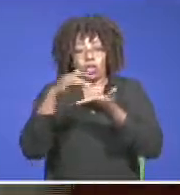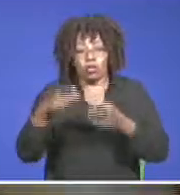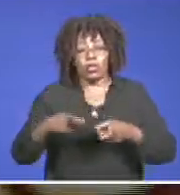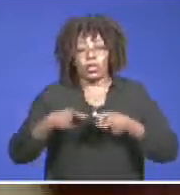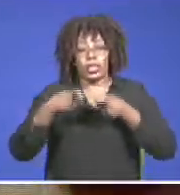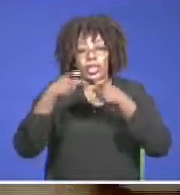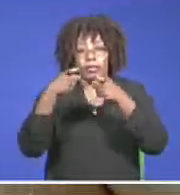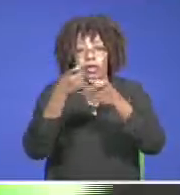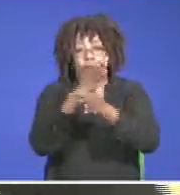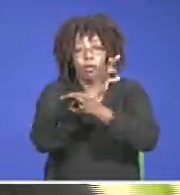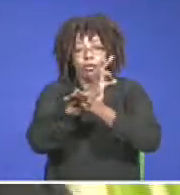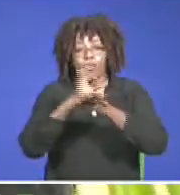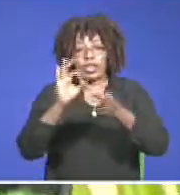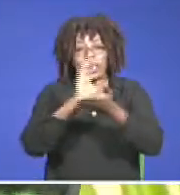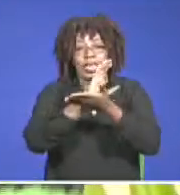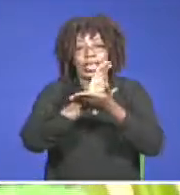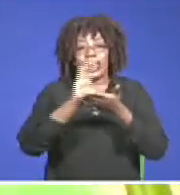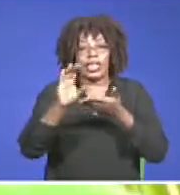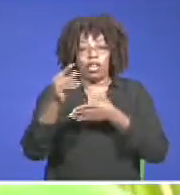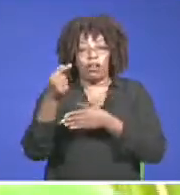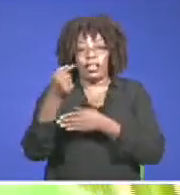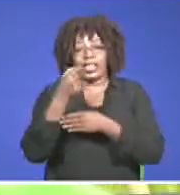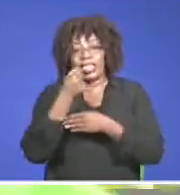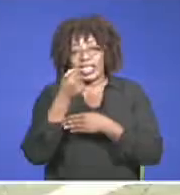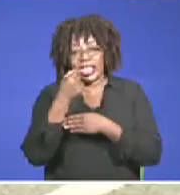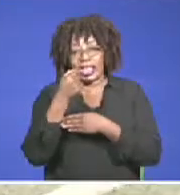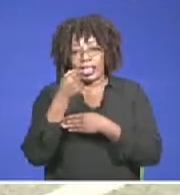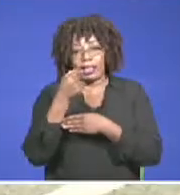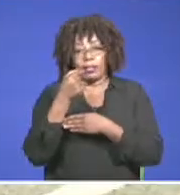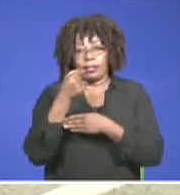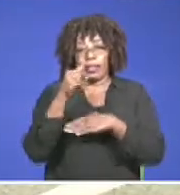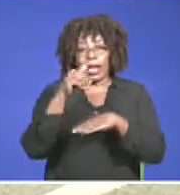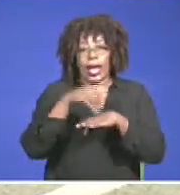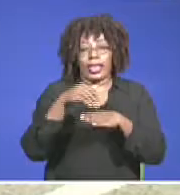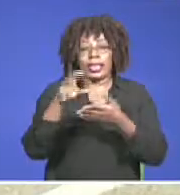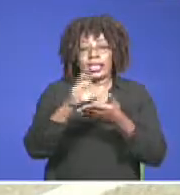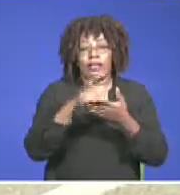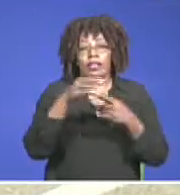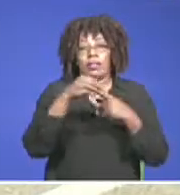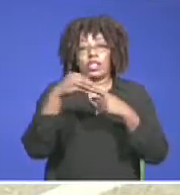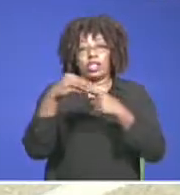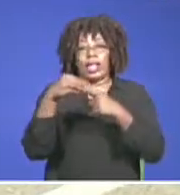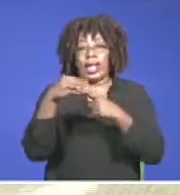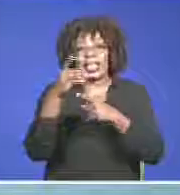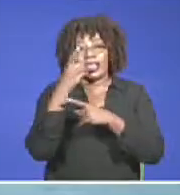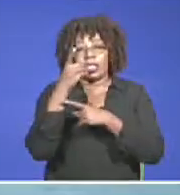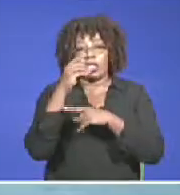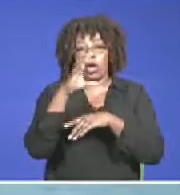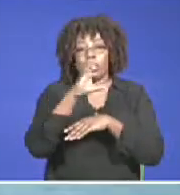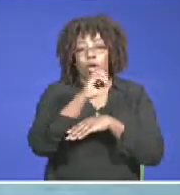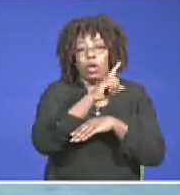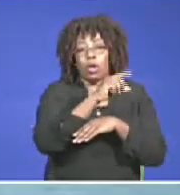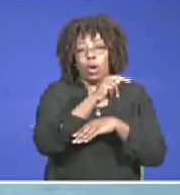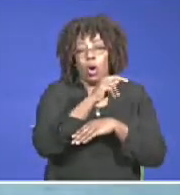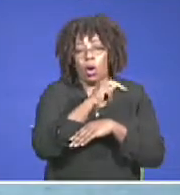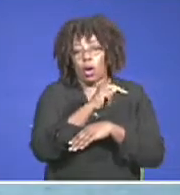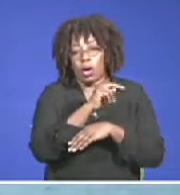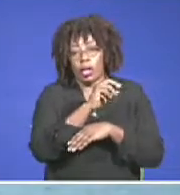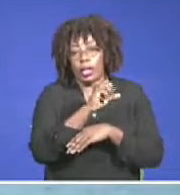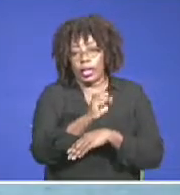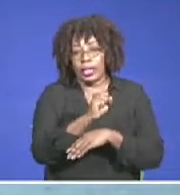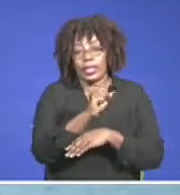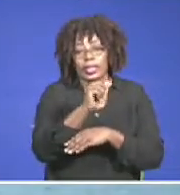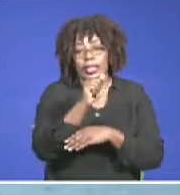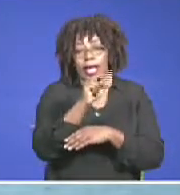free teeth cleaning and educational activities at the Center for Specialized Dentistry on Collins Avenue. The owner,